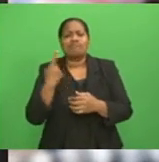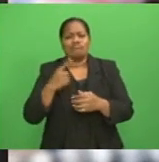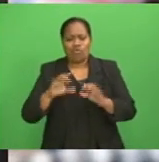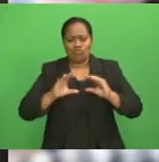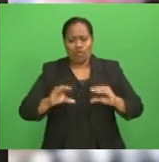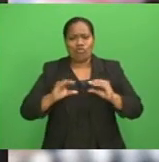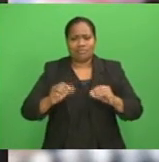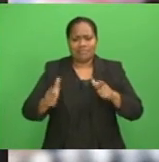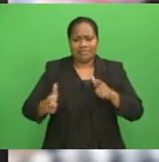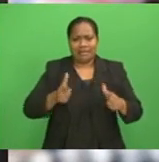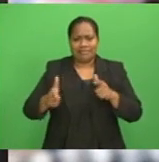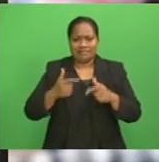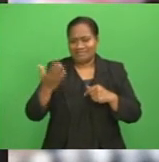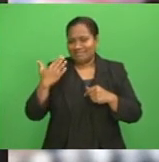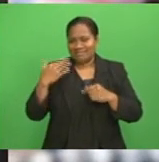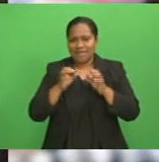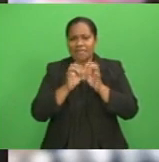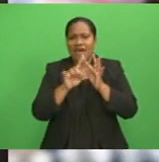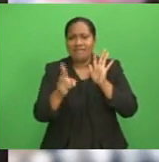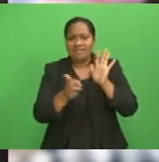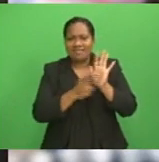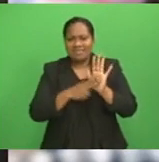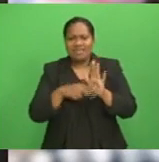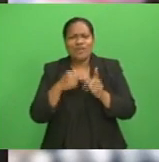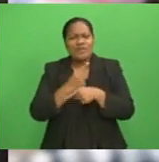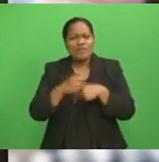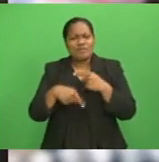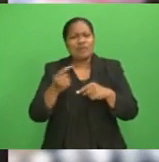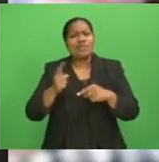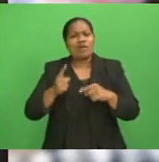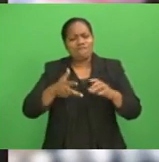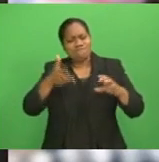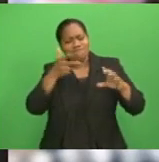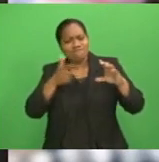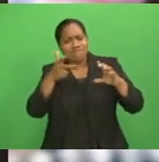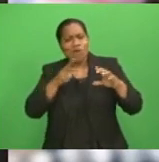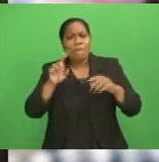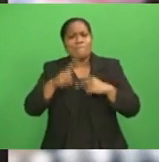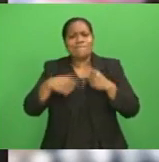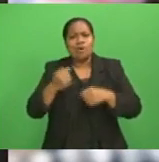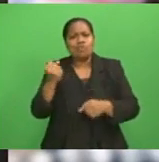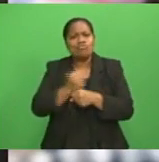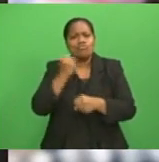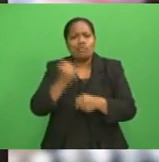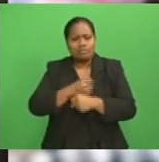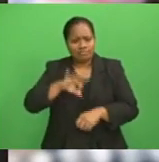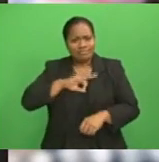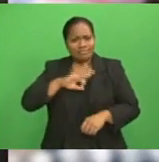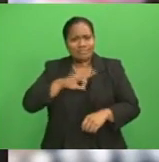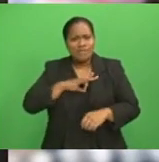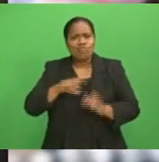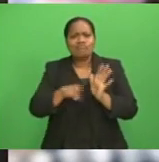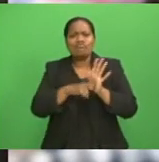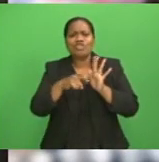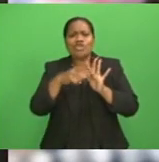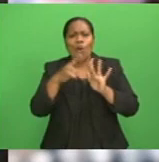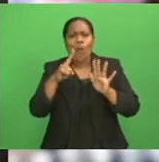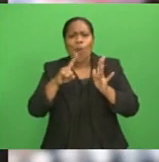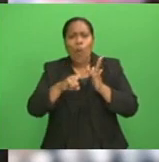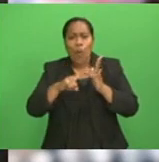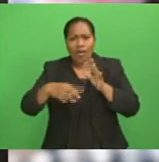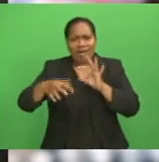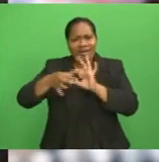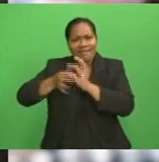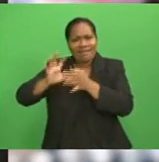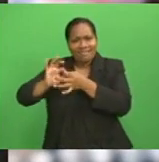Ryan regarding the film about Fiji's gold medal victory at the 2016 Rio Olympics. Ryan revealed this while